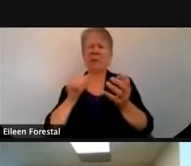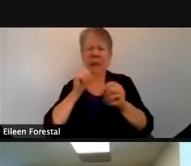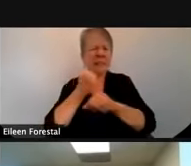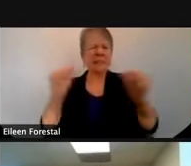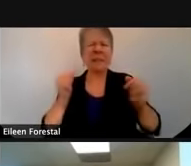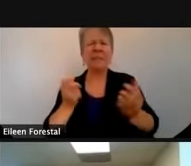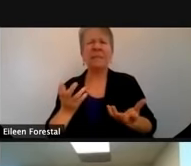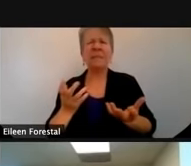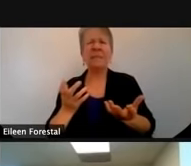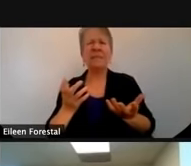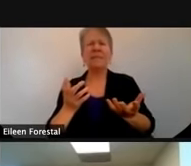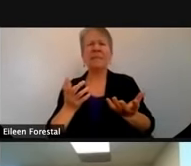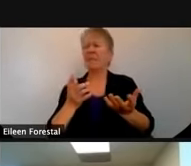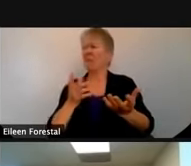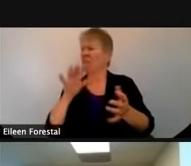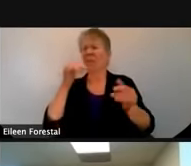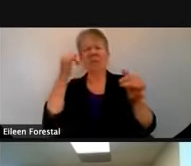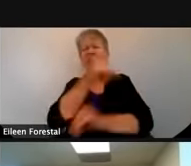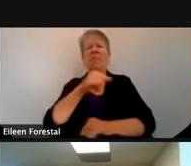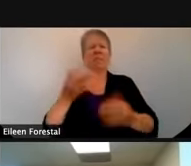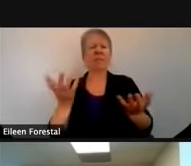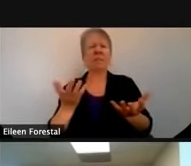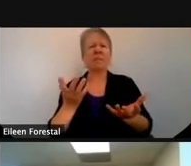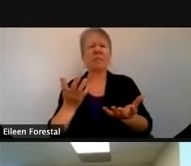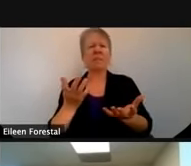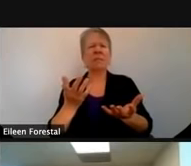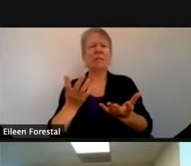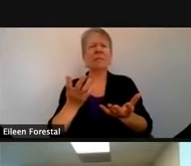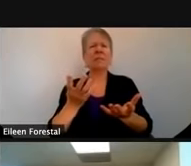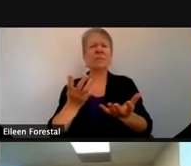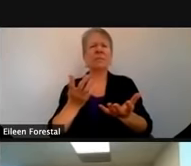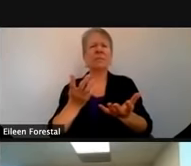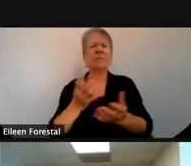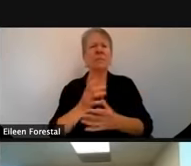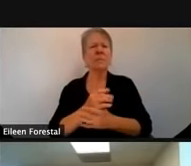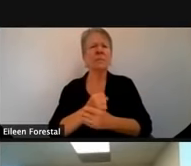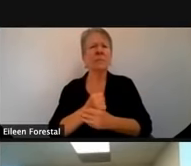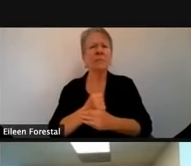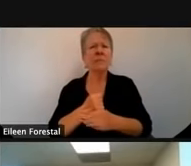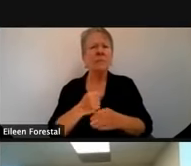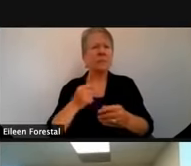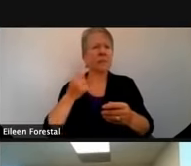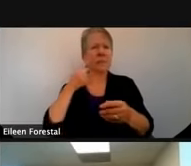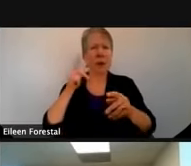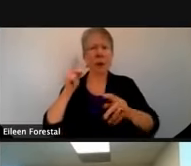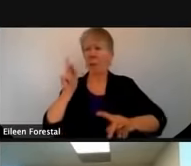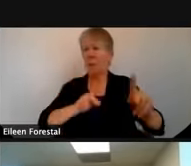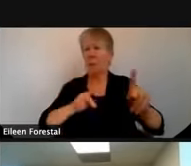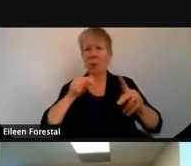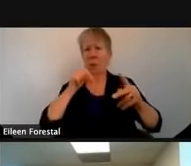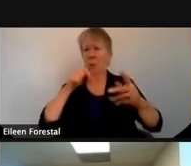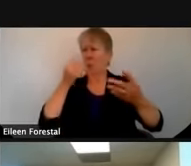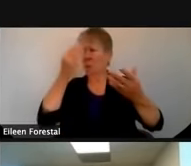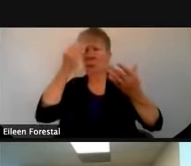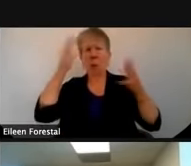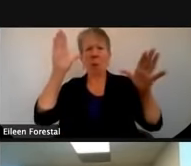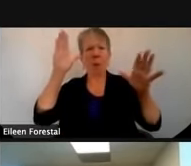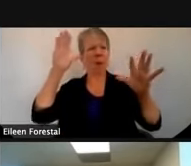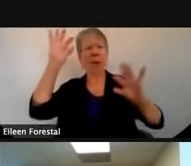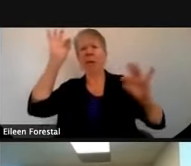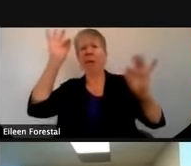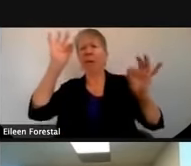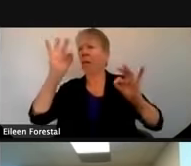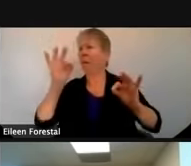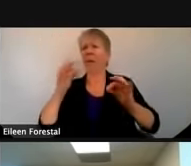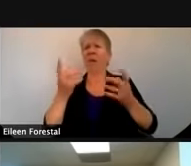gave us a great cause for concern. And for those that don't know what is lawful and what are not, our phone lines